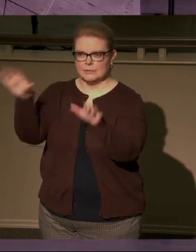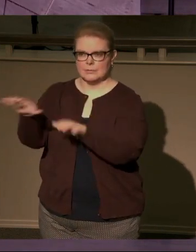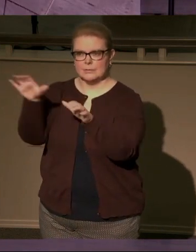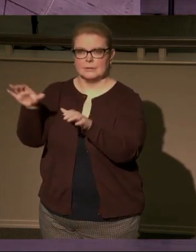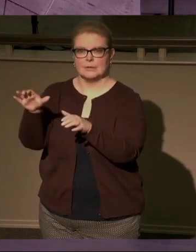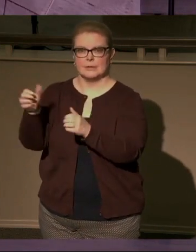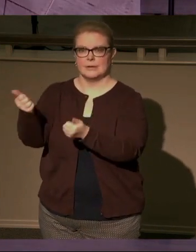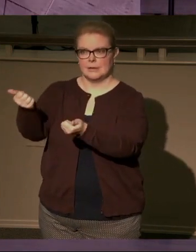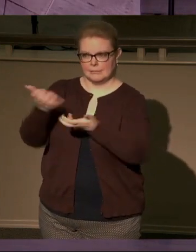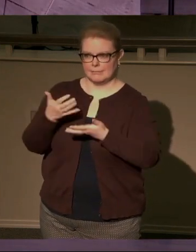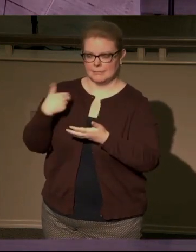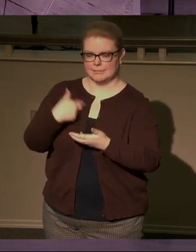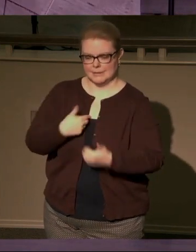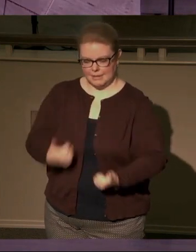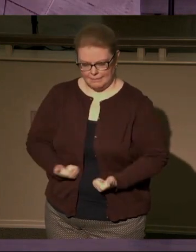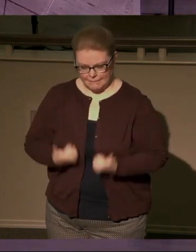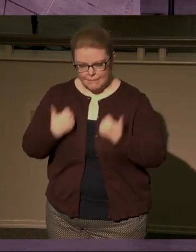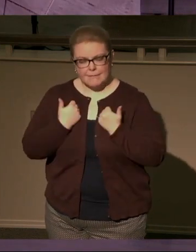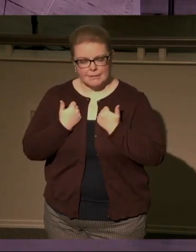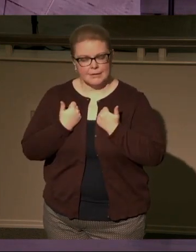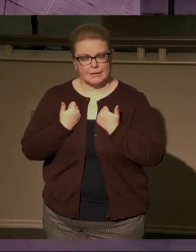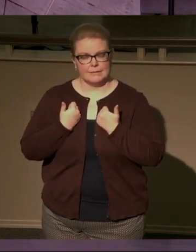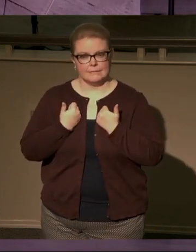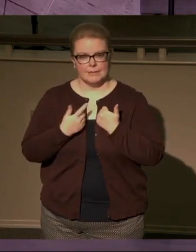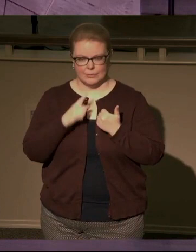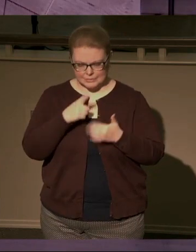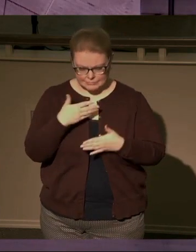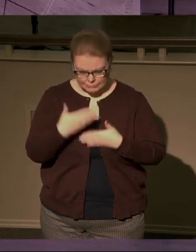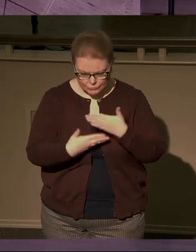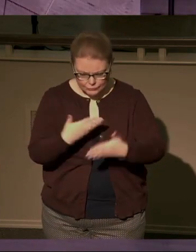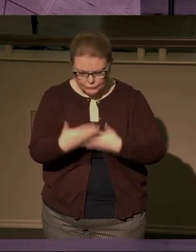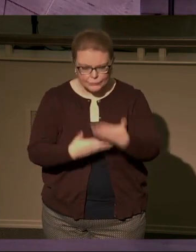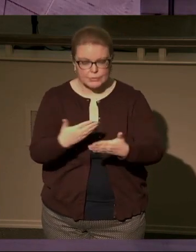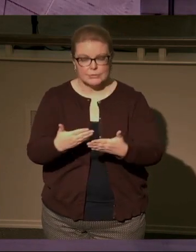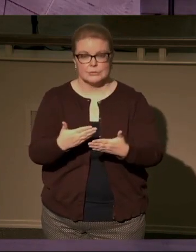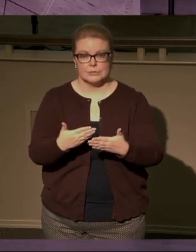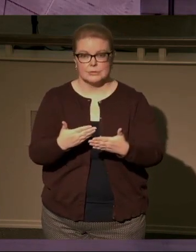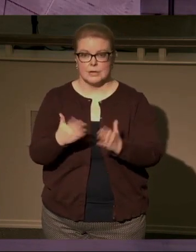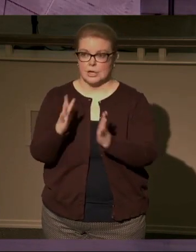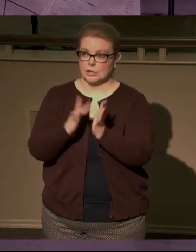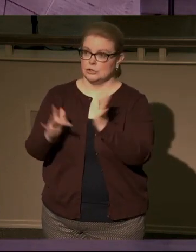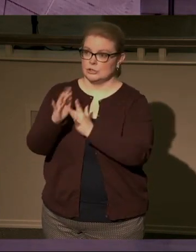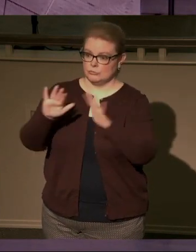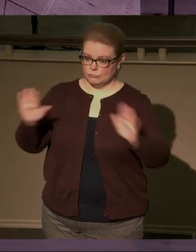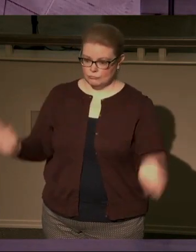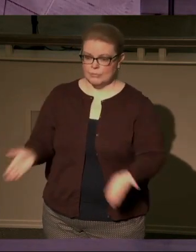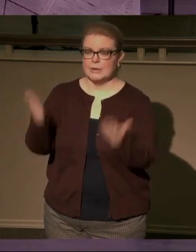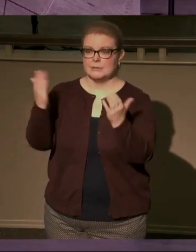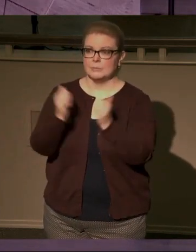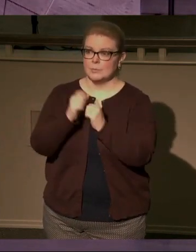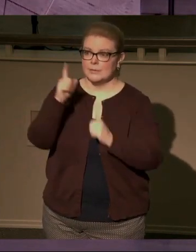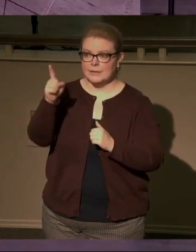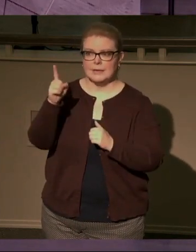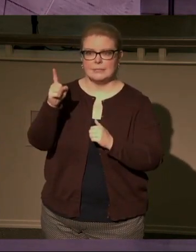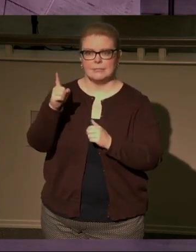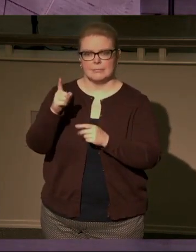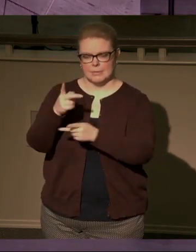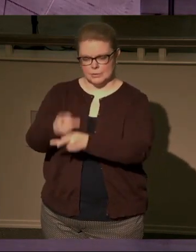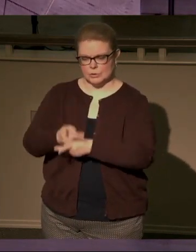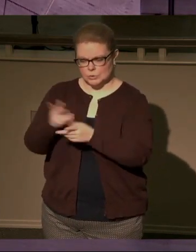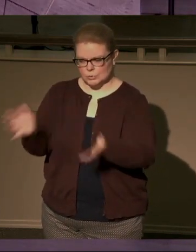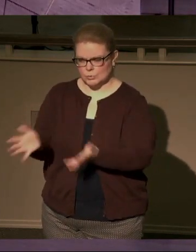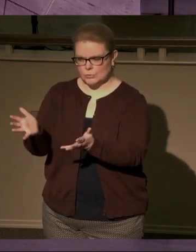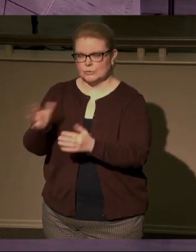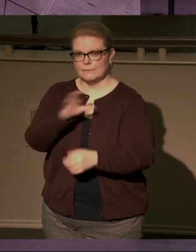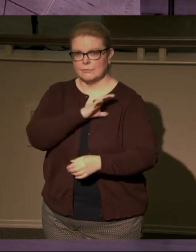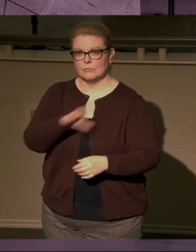first place. And then there's this progression. And he raised us up with him. There's the stewardship of Christ, the